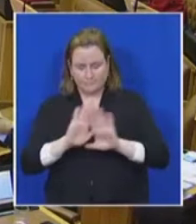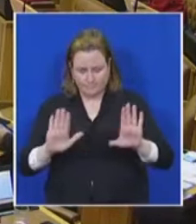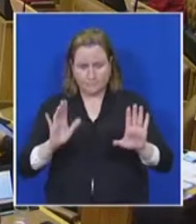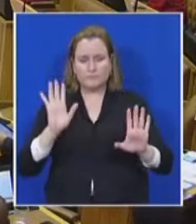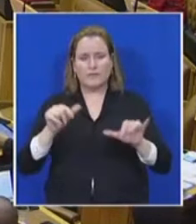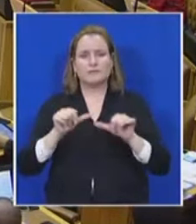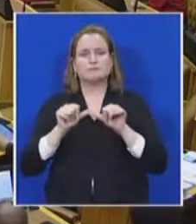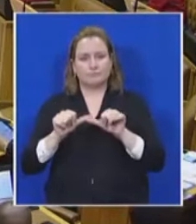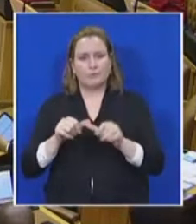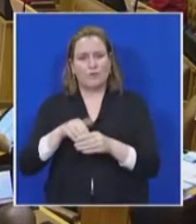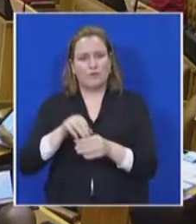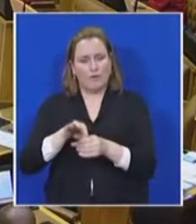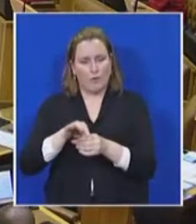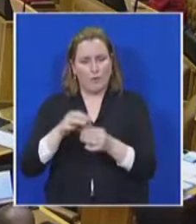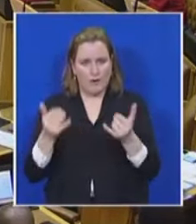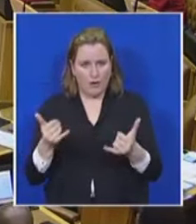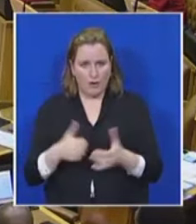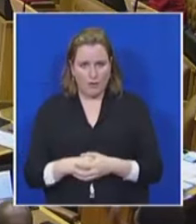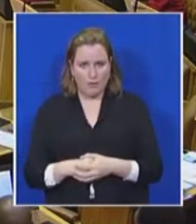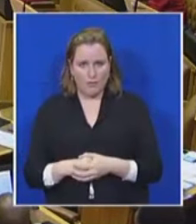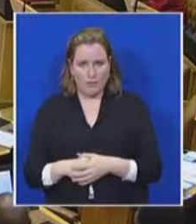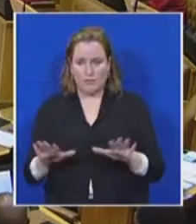decision? Chair.